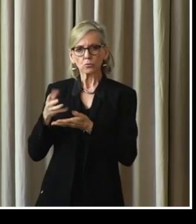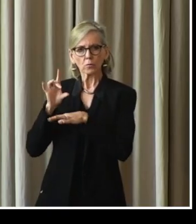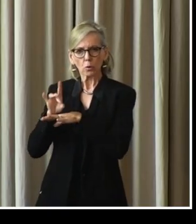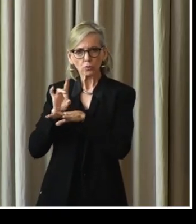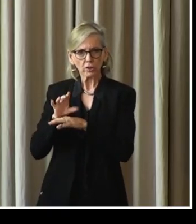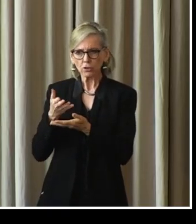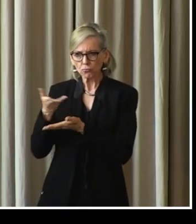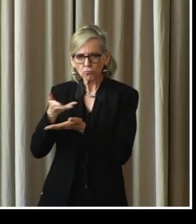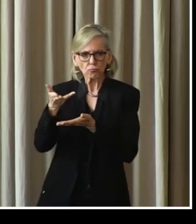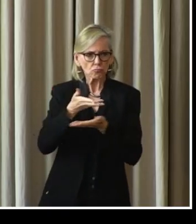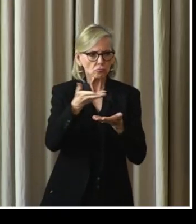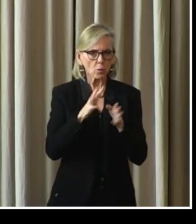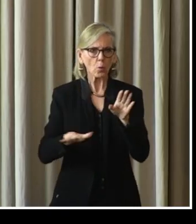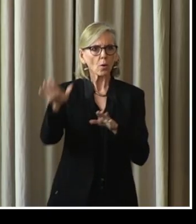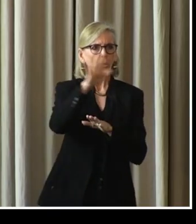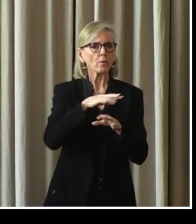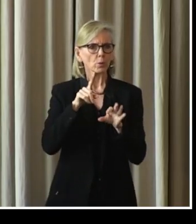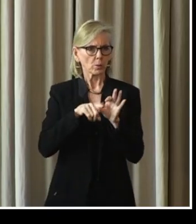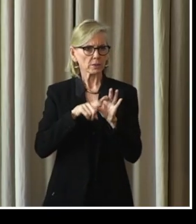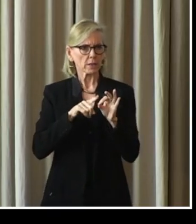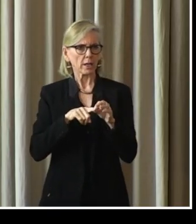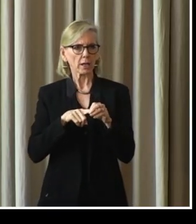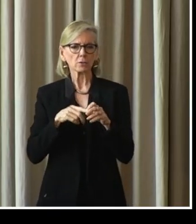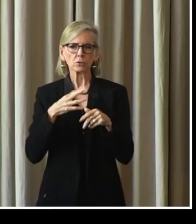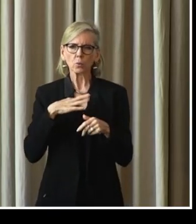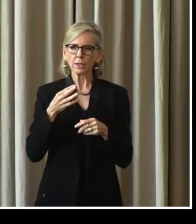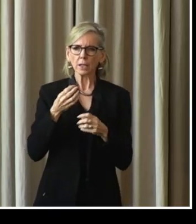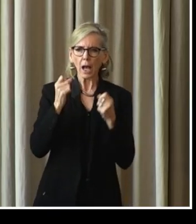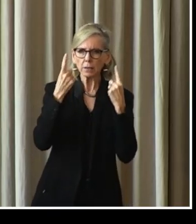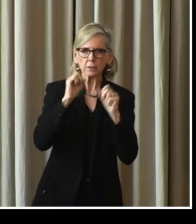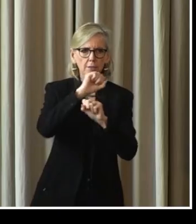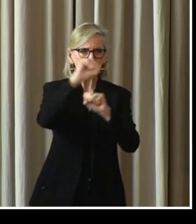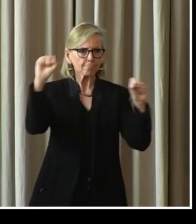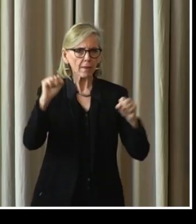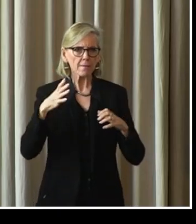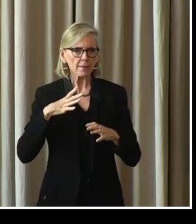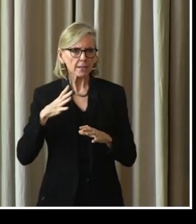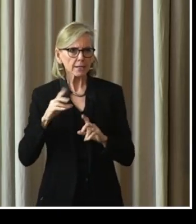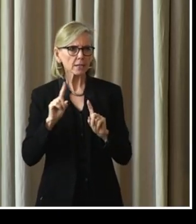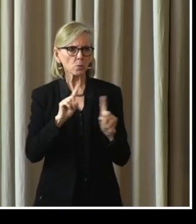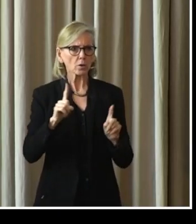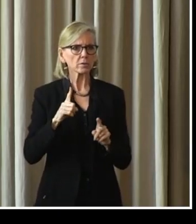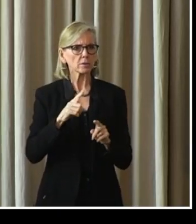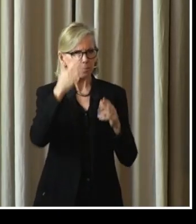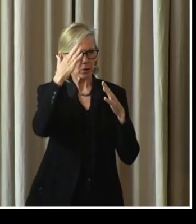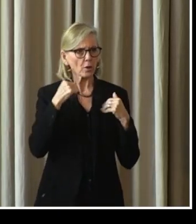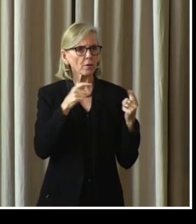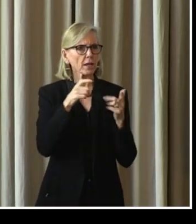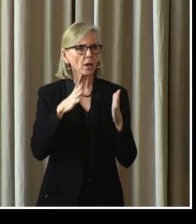around Queensland so that we could get a better understanding of the current experiences and needs of mental health carers in our